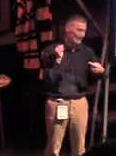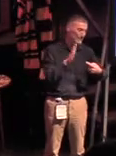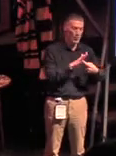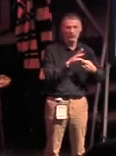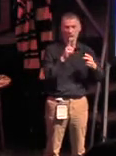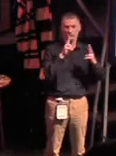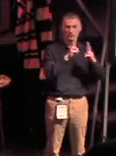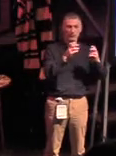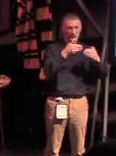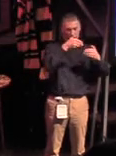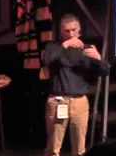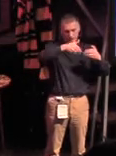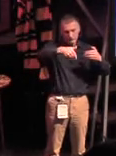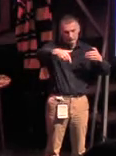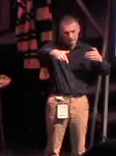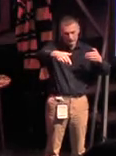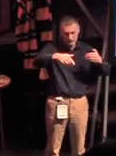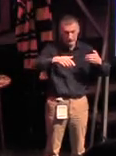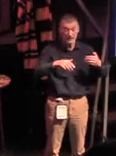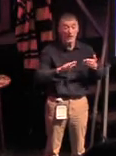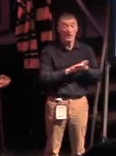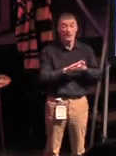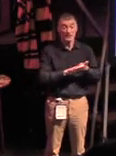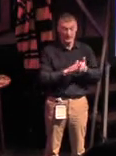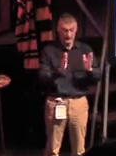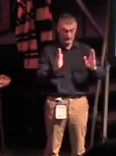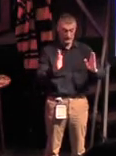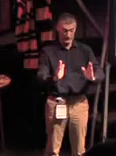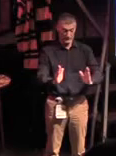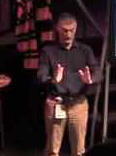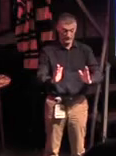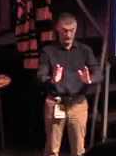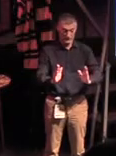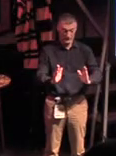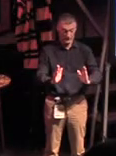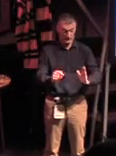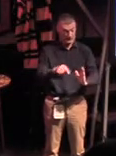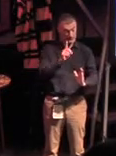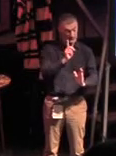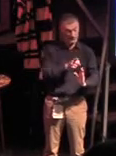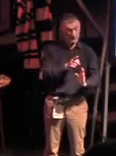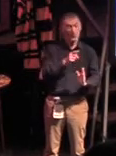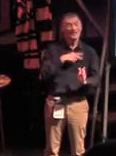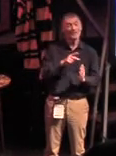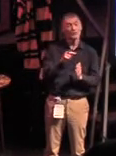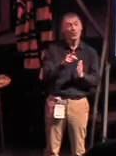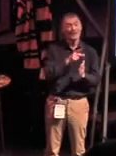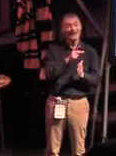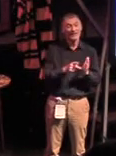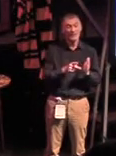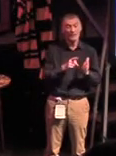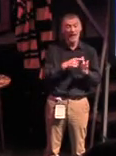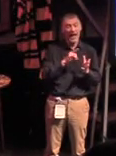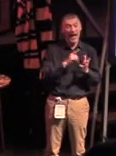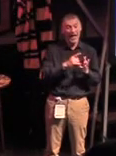to discuss. Therefore, we are going to cancel, as we know it, the talk and